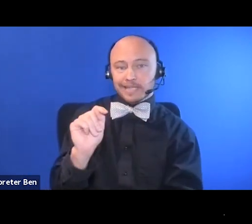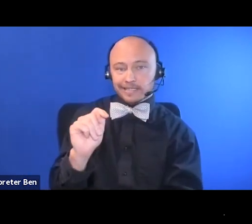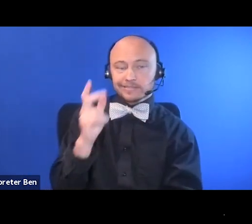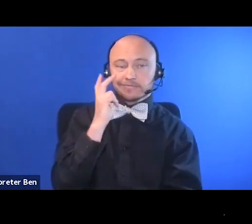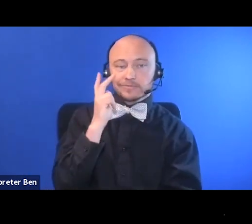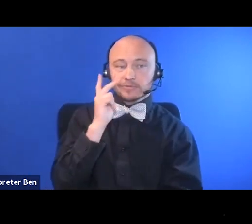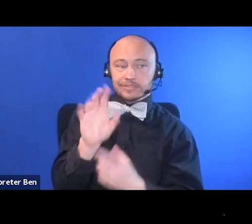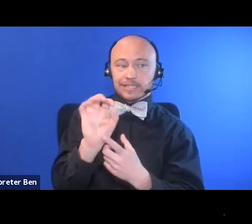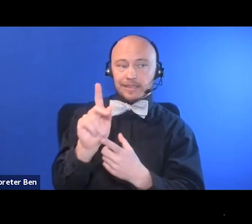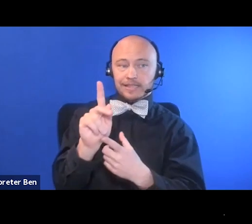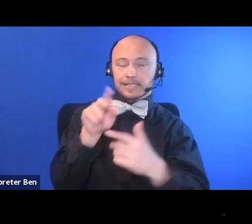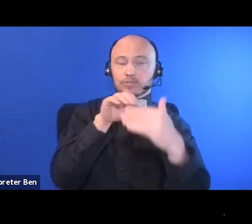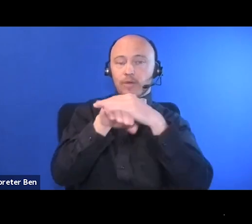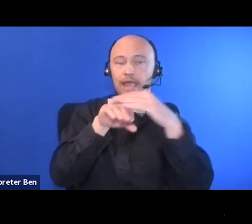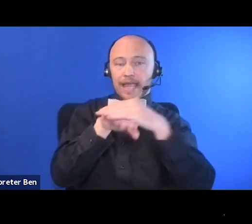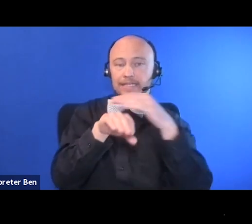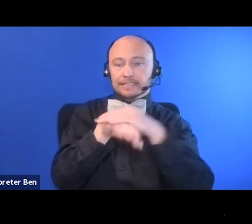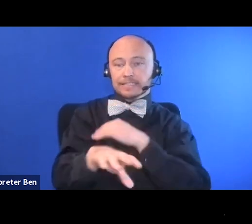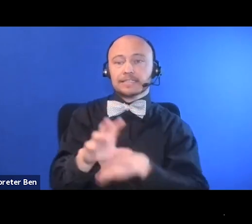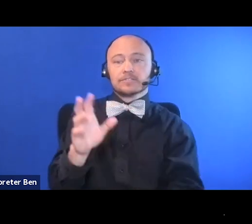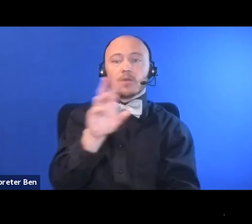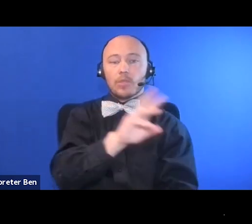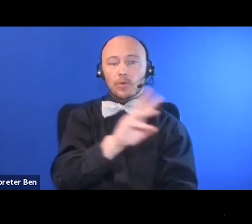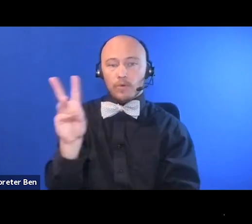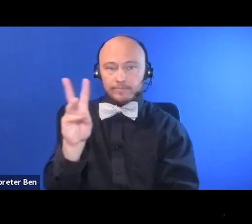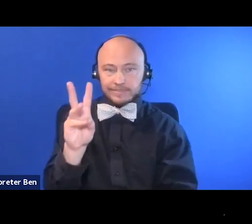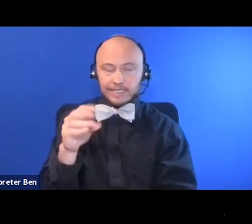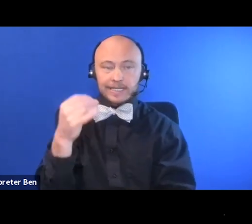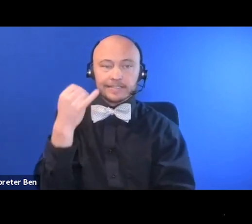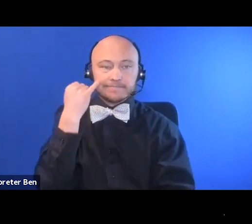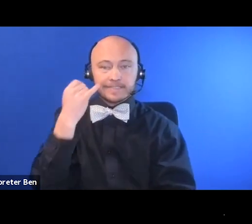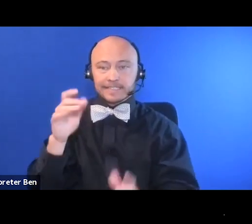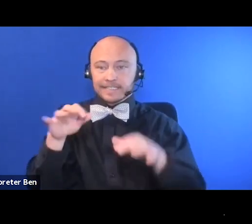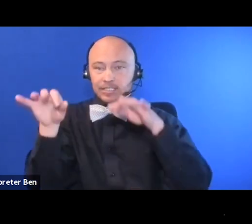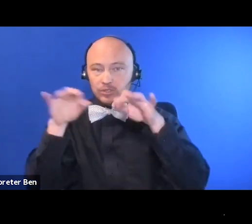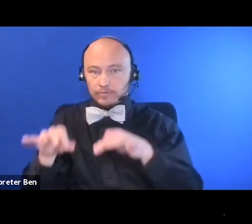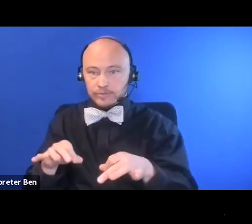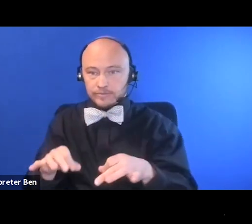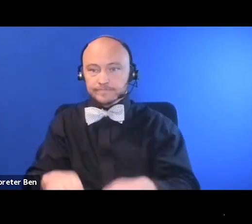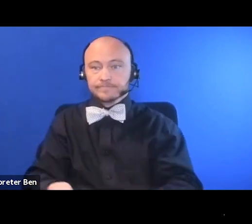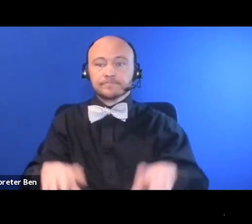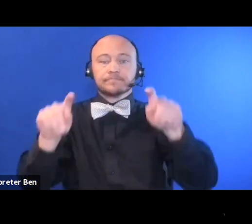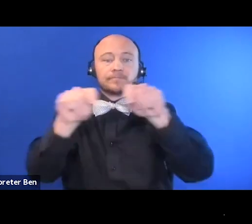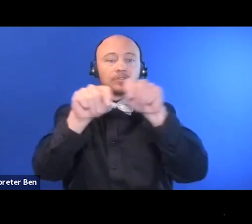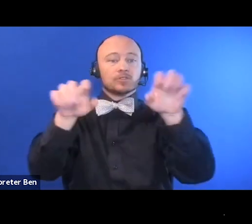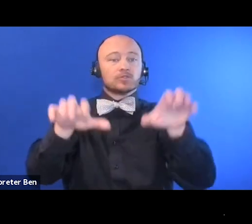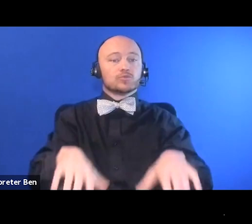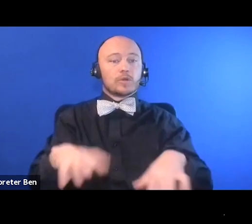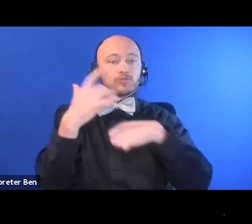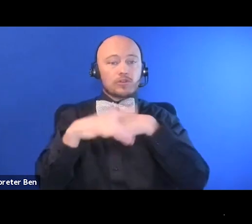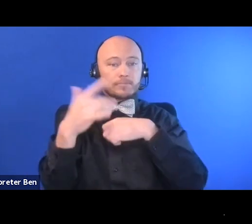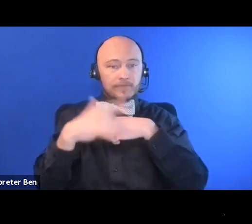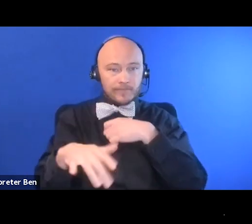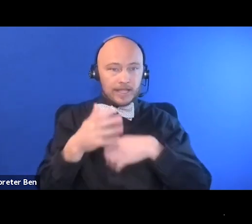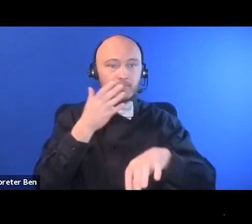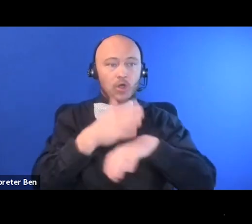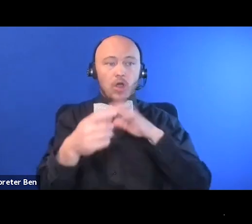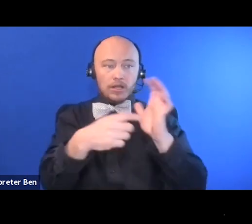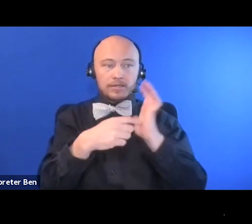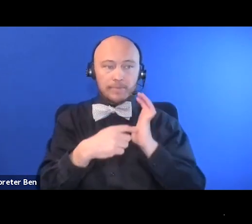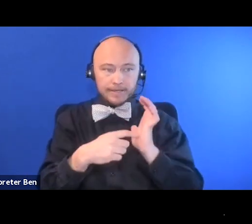to access StreamText from your browser in the event description. A transcript of the event will be available for on-demand